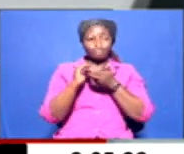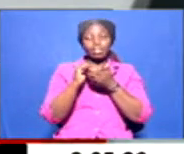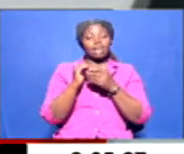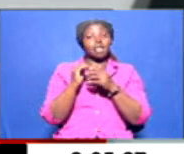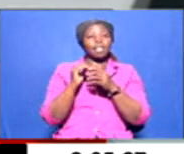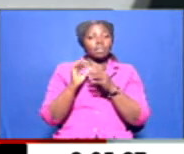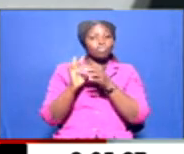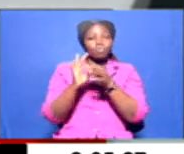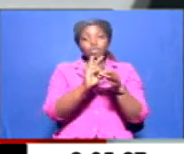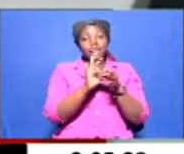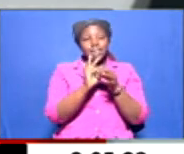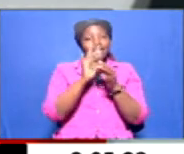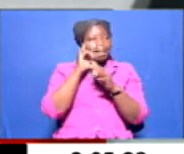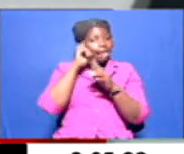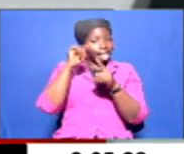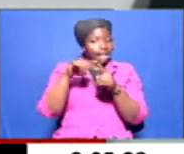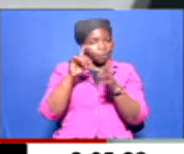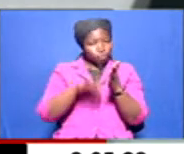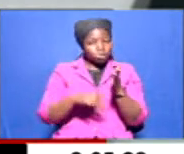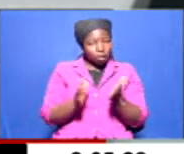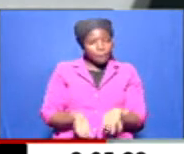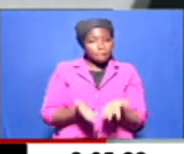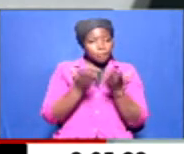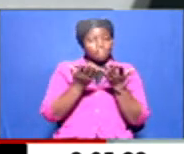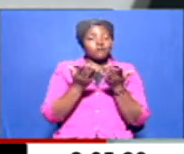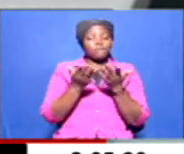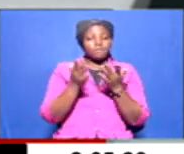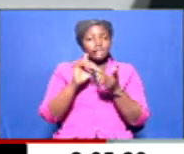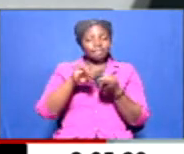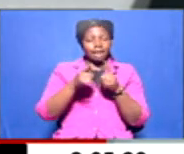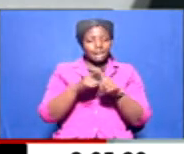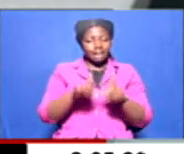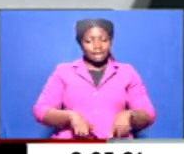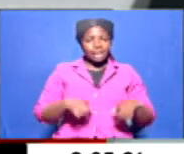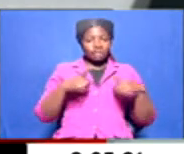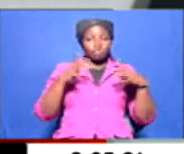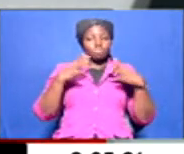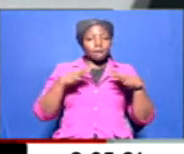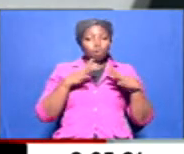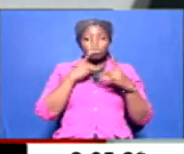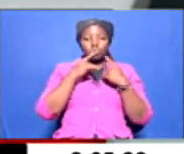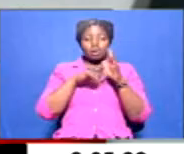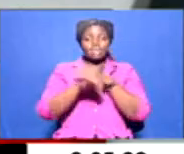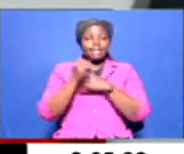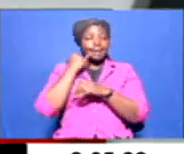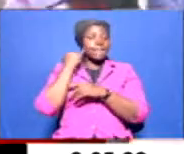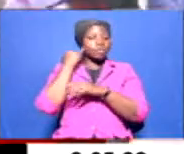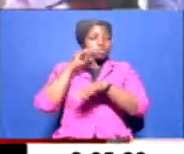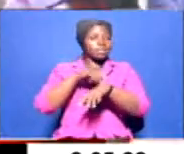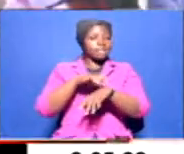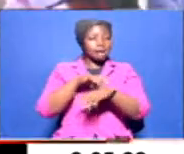living of the people. He spoke in Nakuru and Nyandara counties during a Meet to People tour.